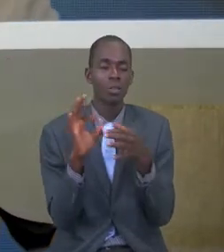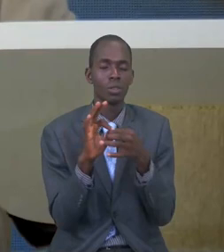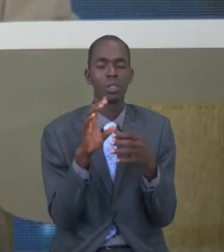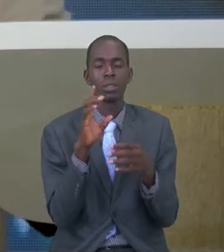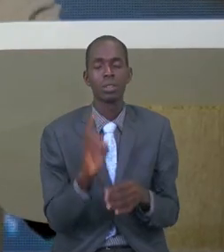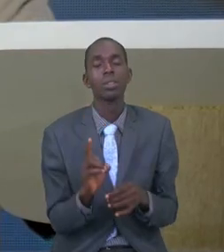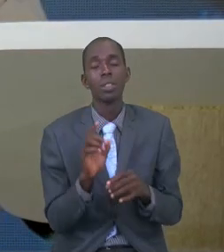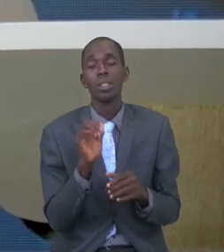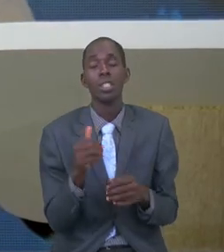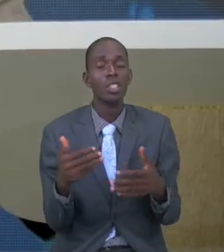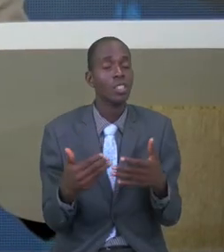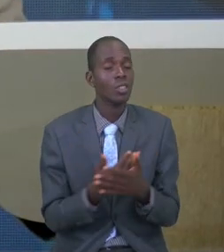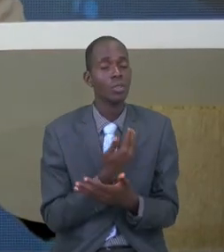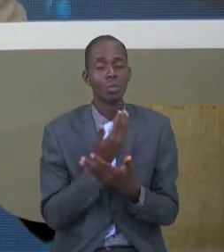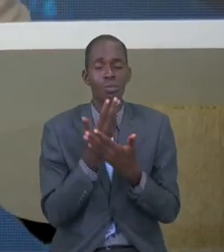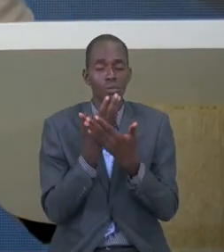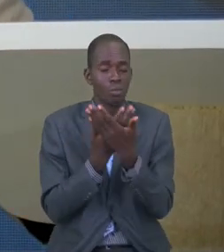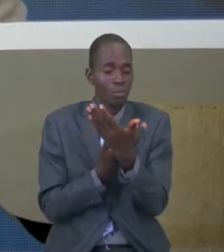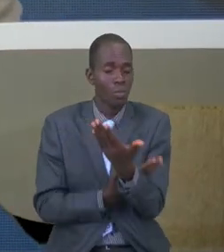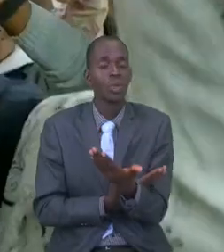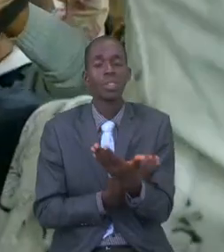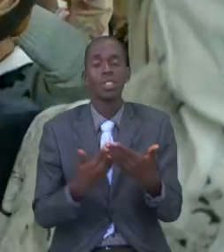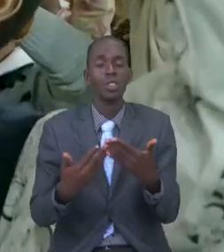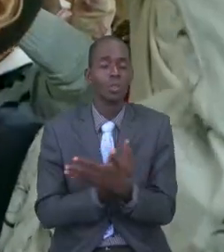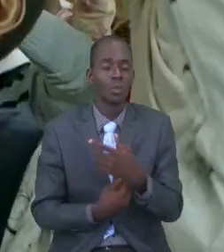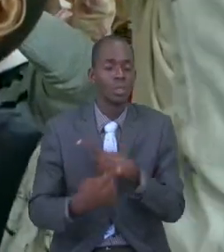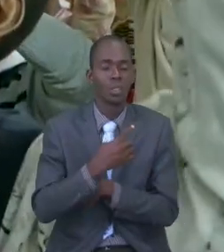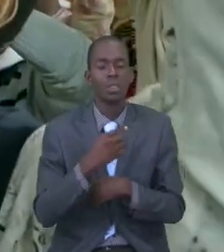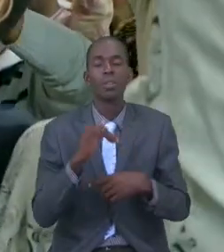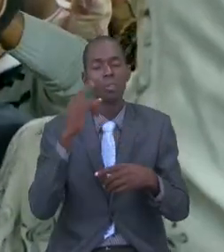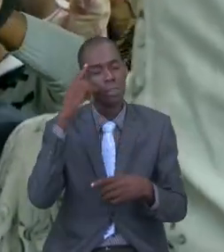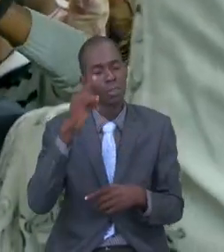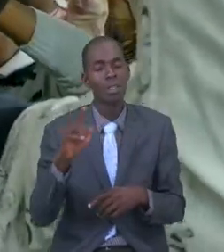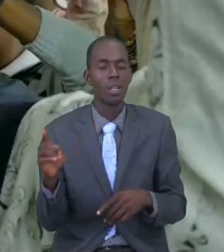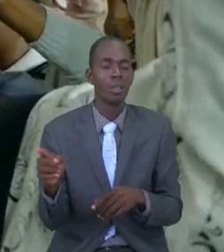day has dawned for everyone.